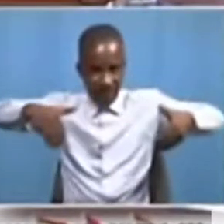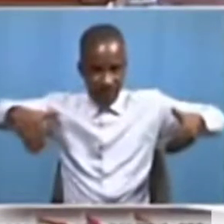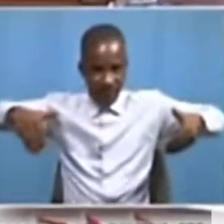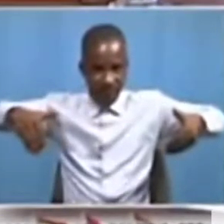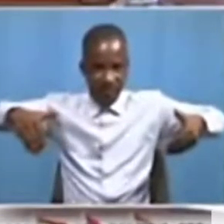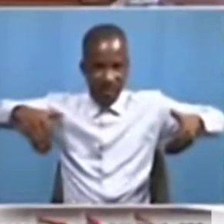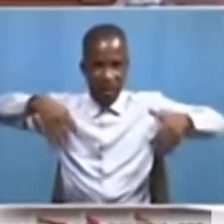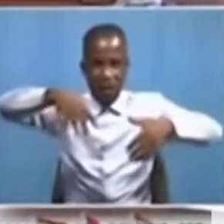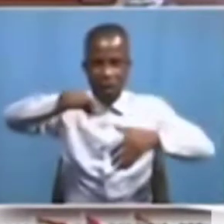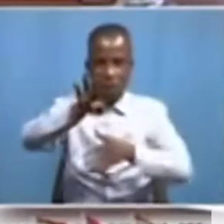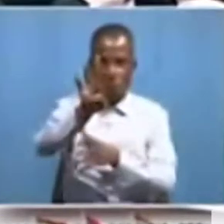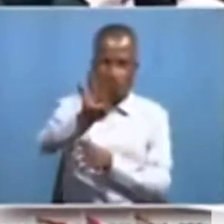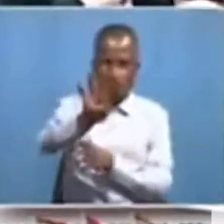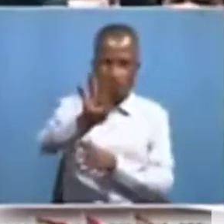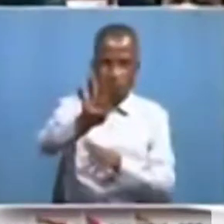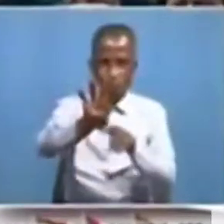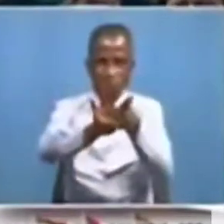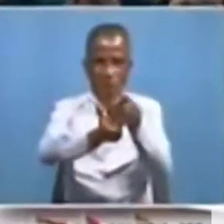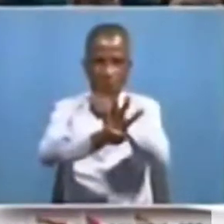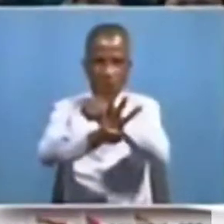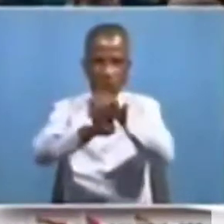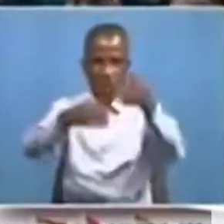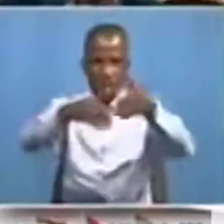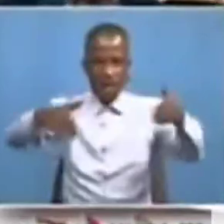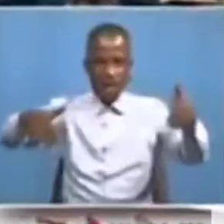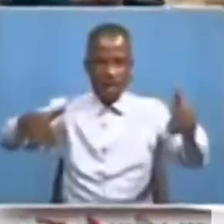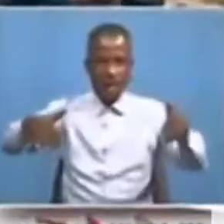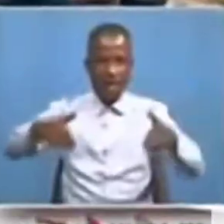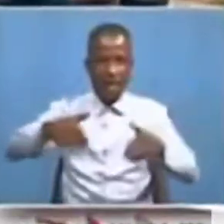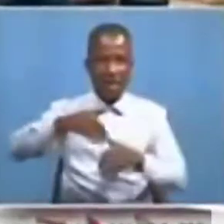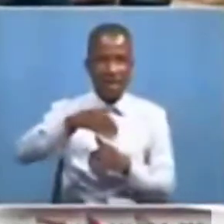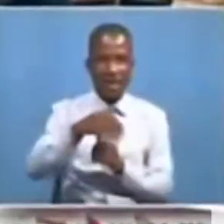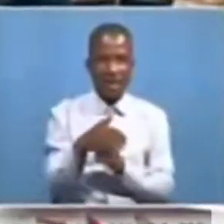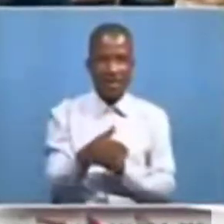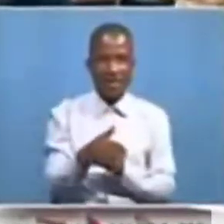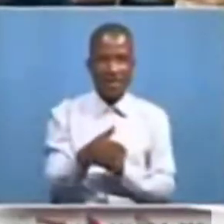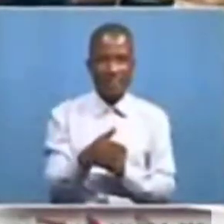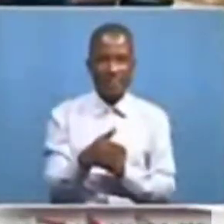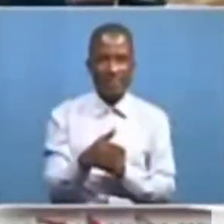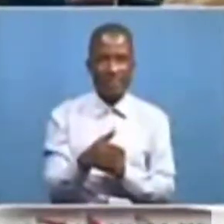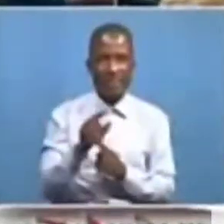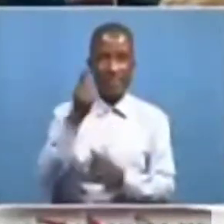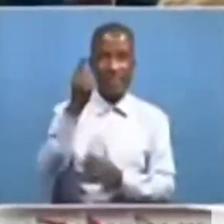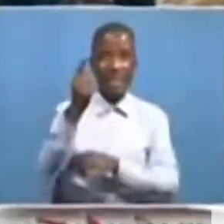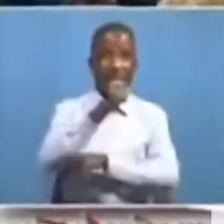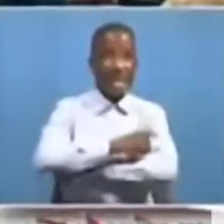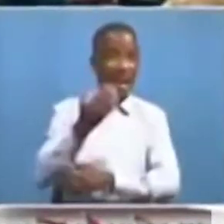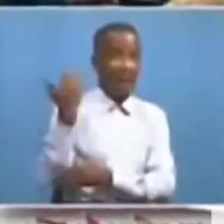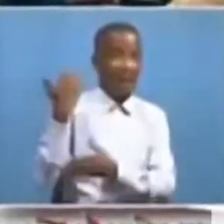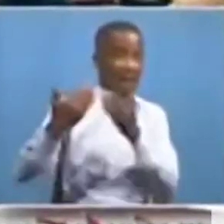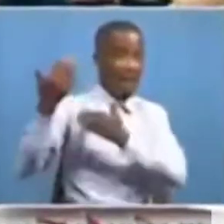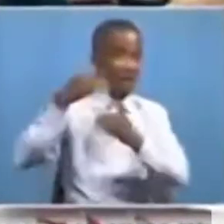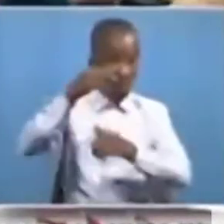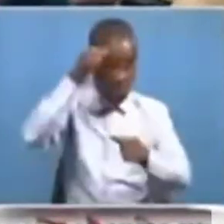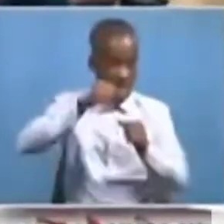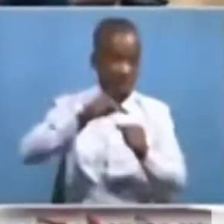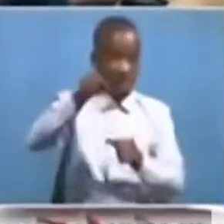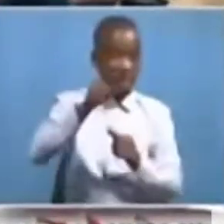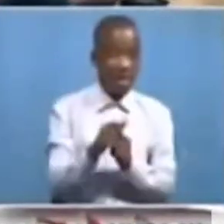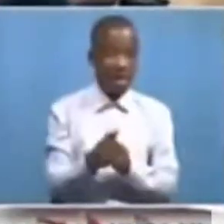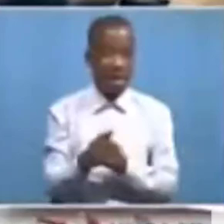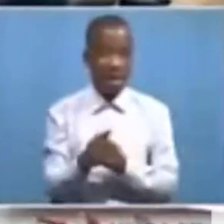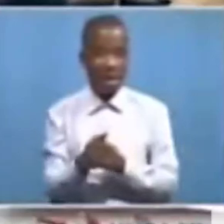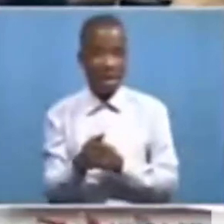4. if your lordships will recall, on the first day, we proceeded